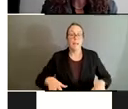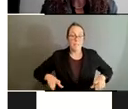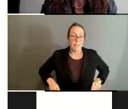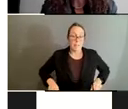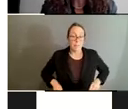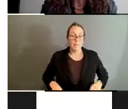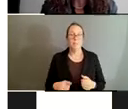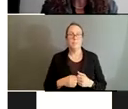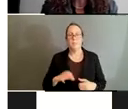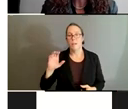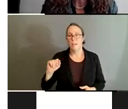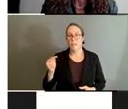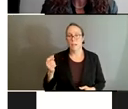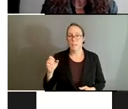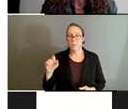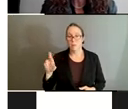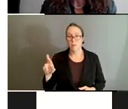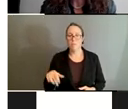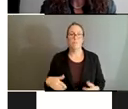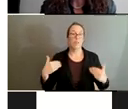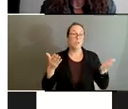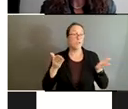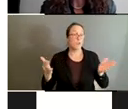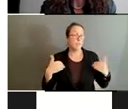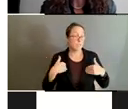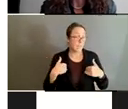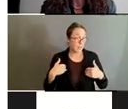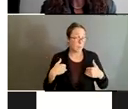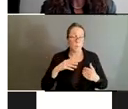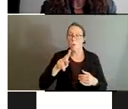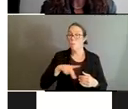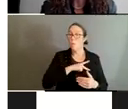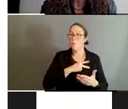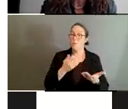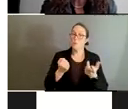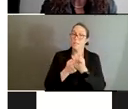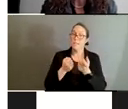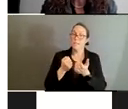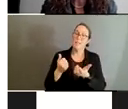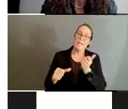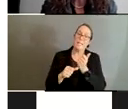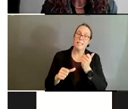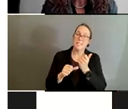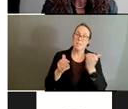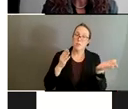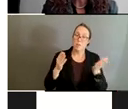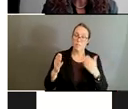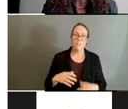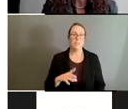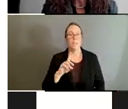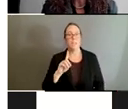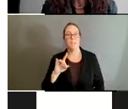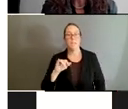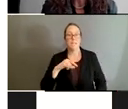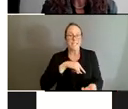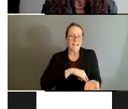catheters, service animal, personal assistance services or in-home care, dialysis, or